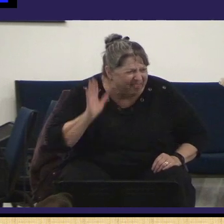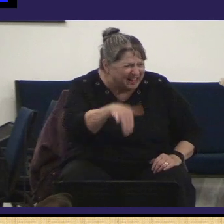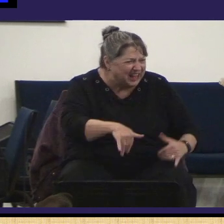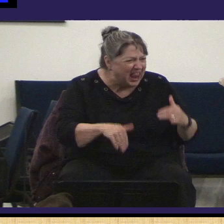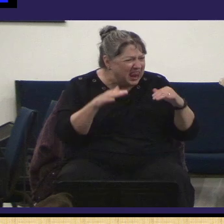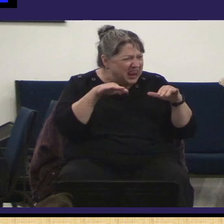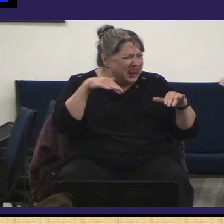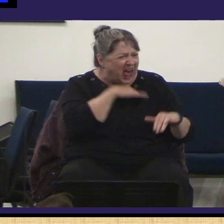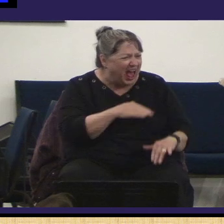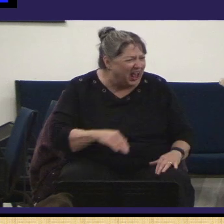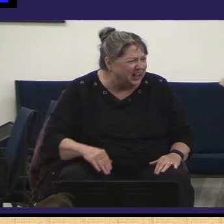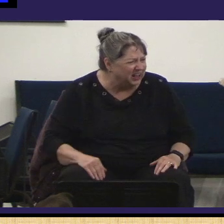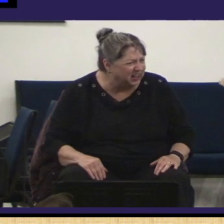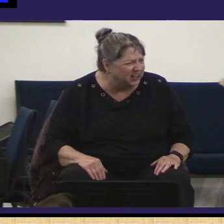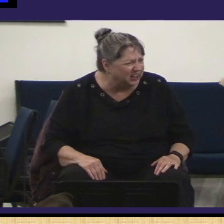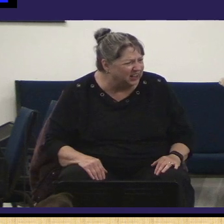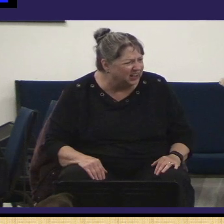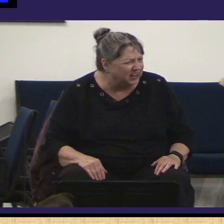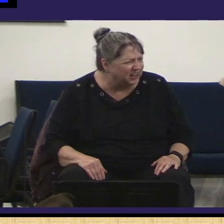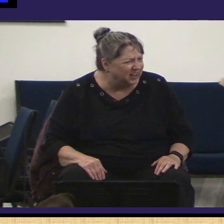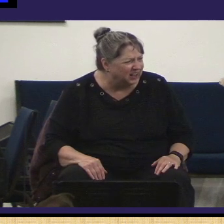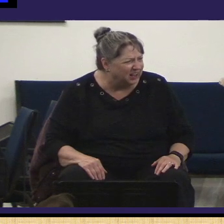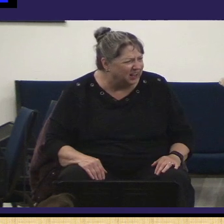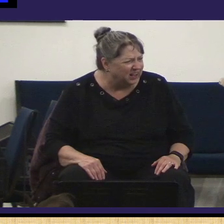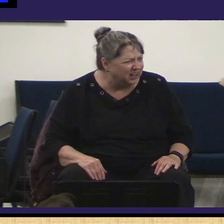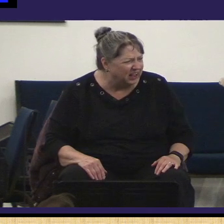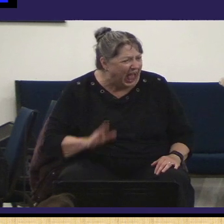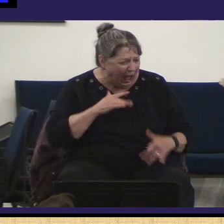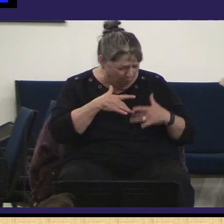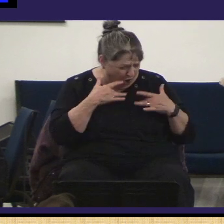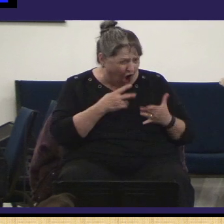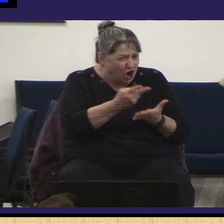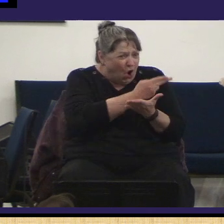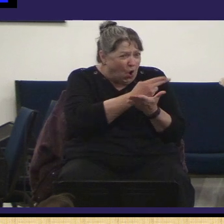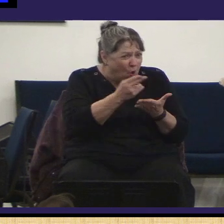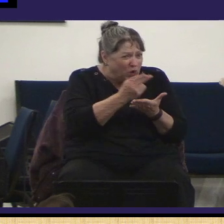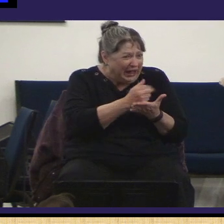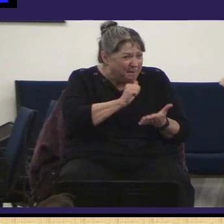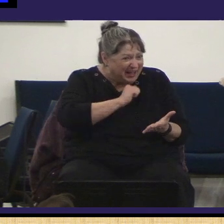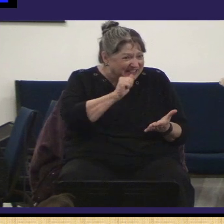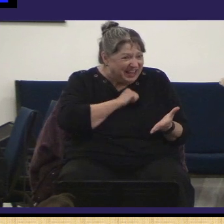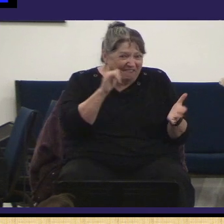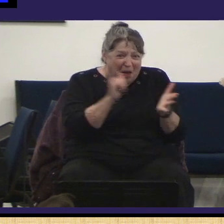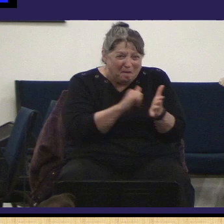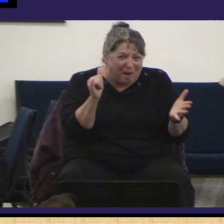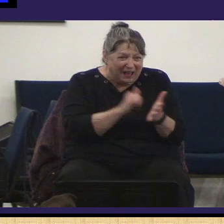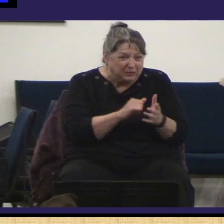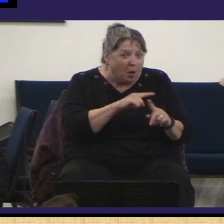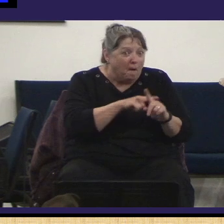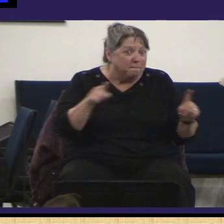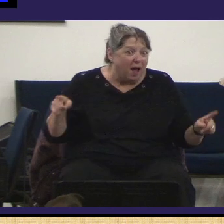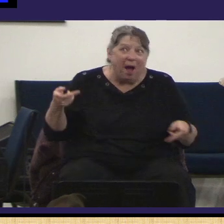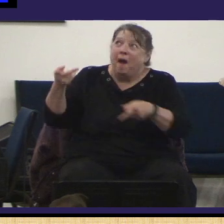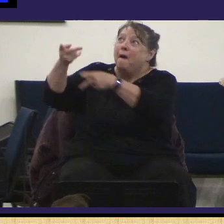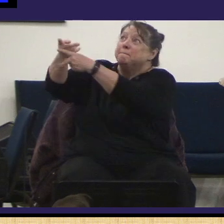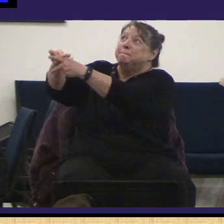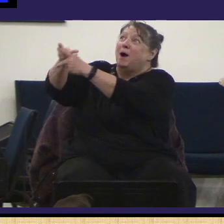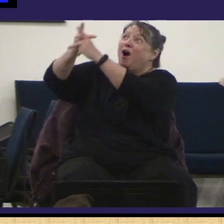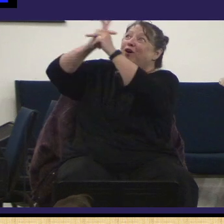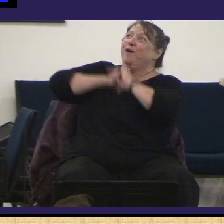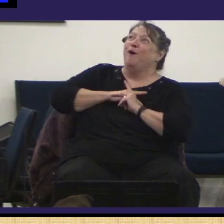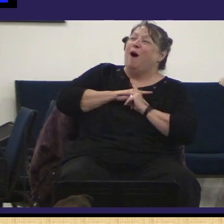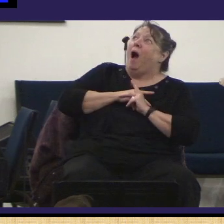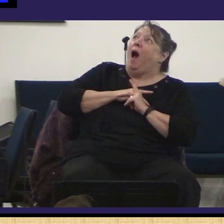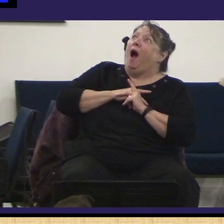righteousness reminds us that it's not our righteousness, it's His righteousness that qualifies us as sons and